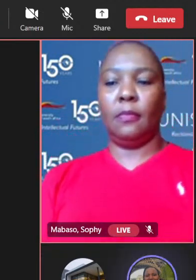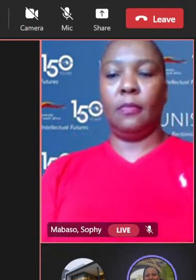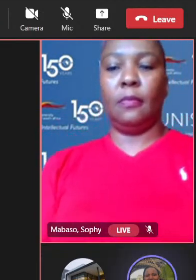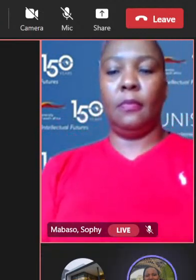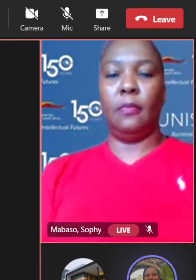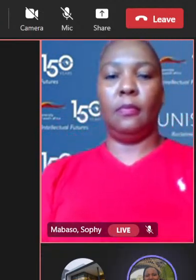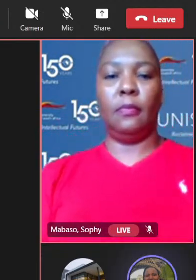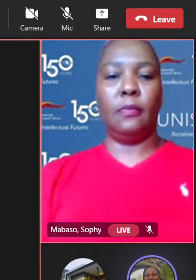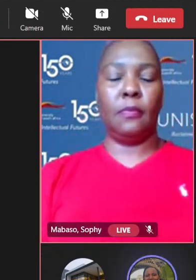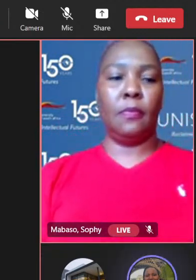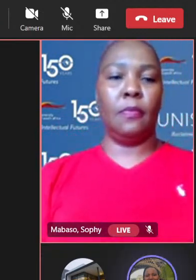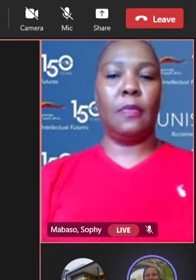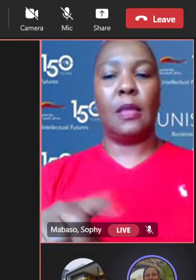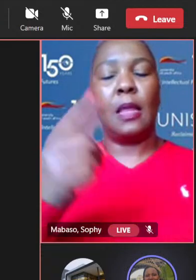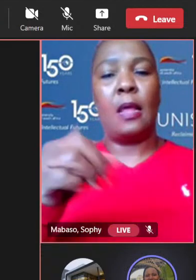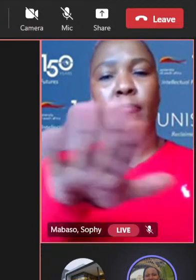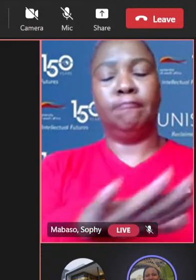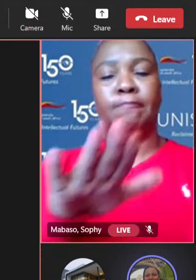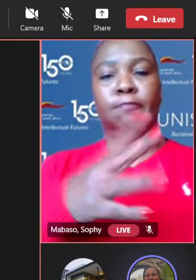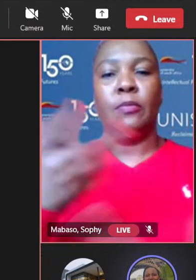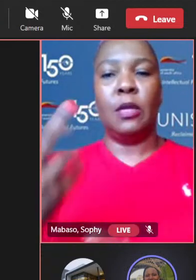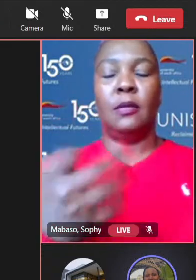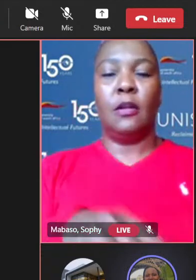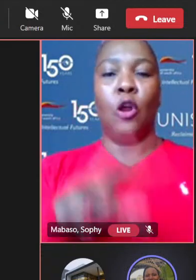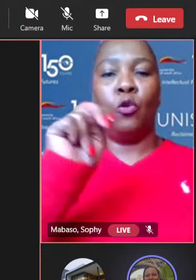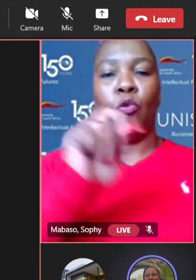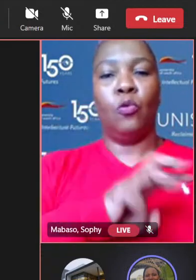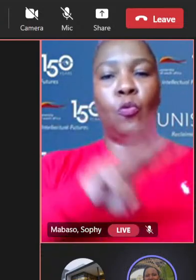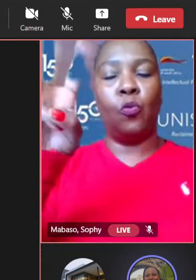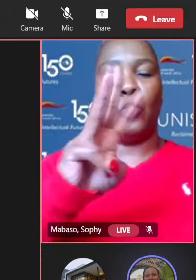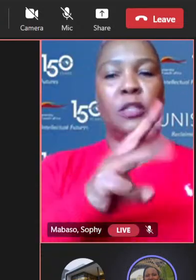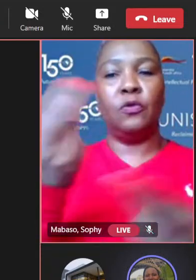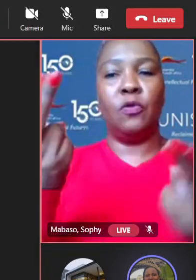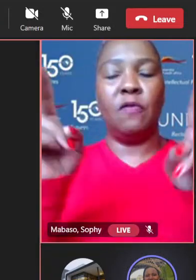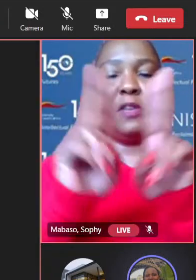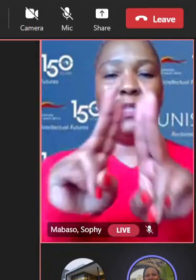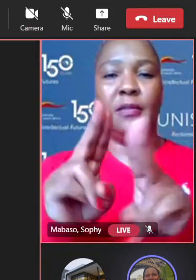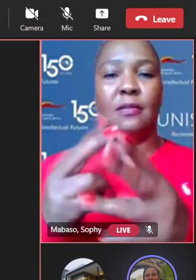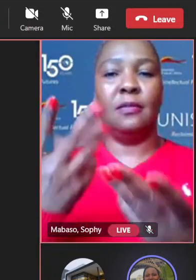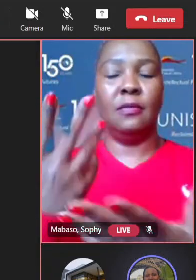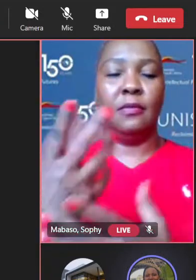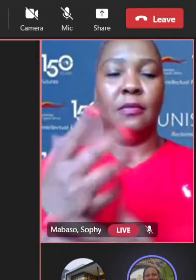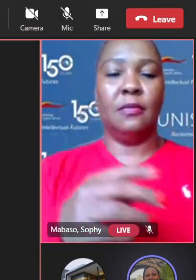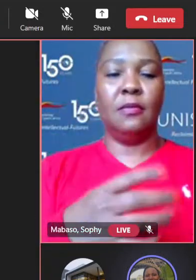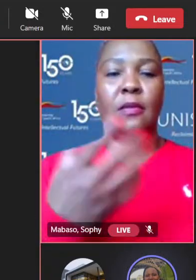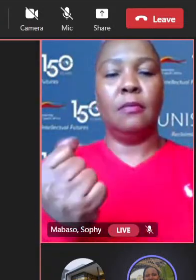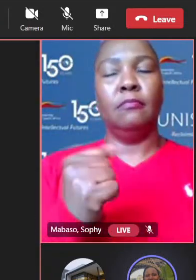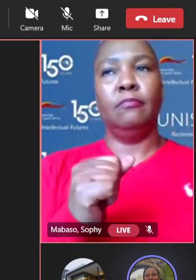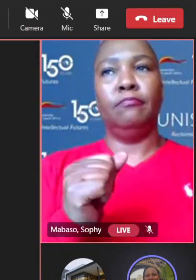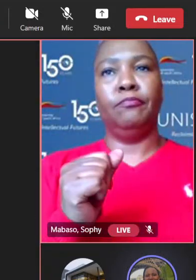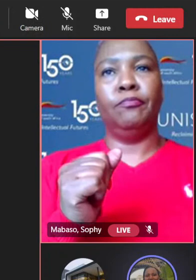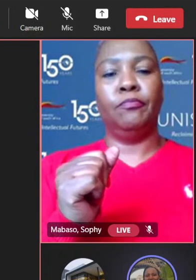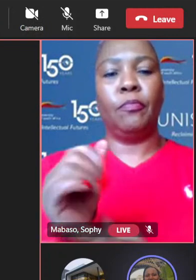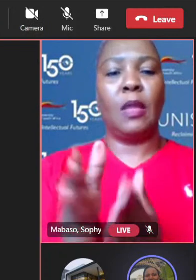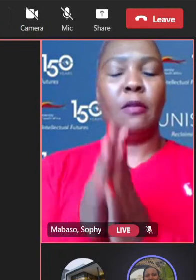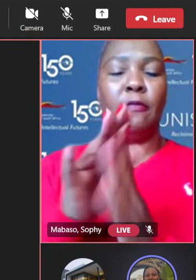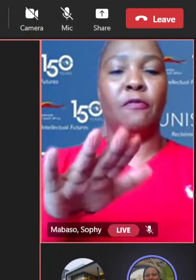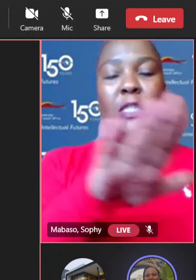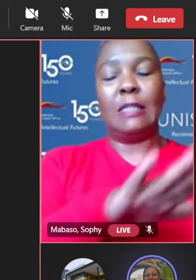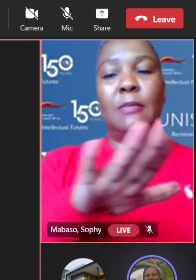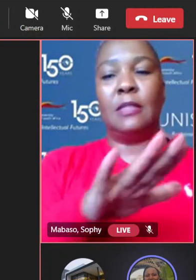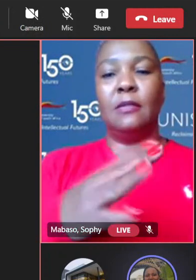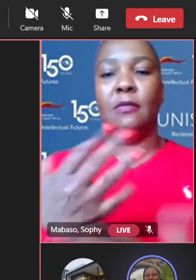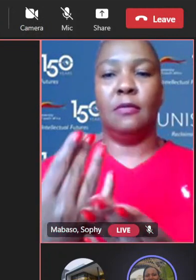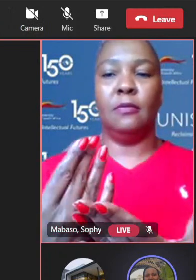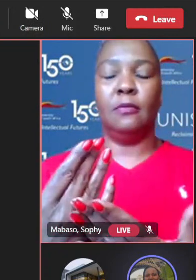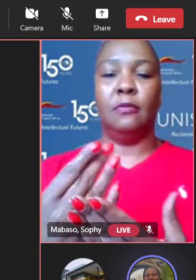vicinity at the Northwest University, so I had asked for a space to